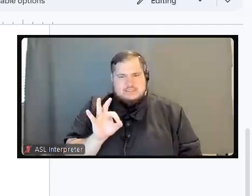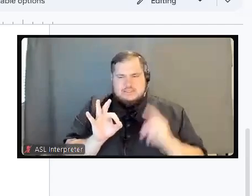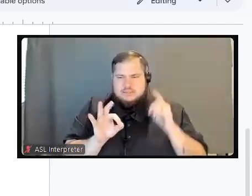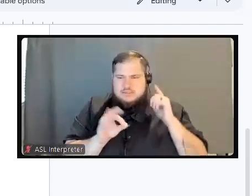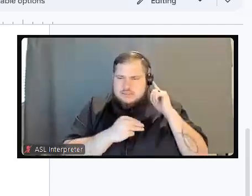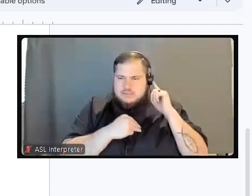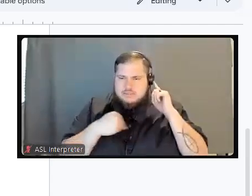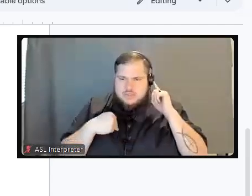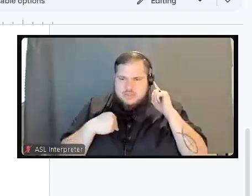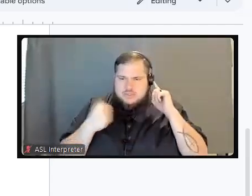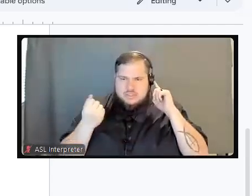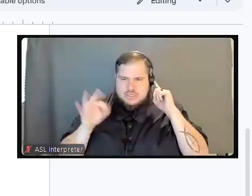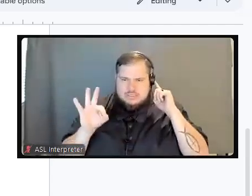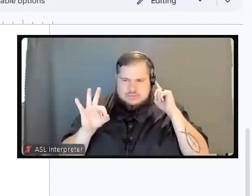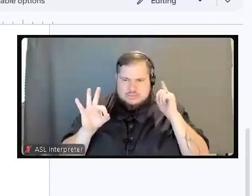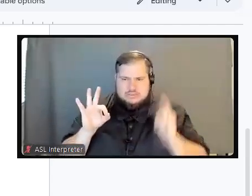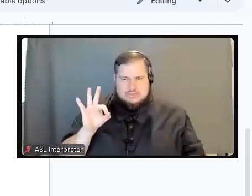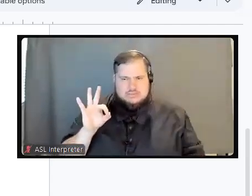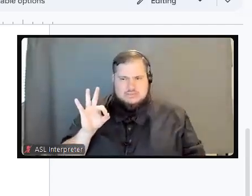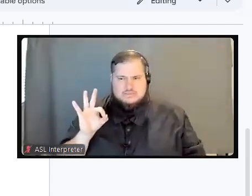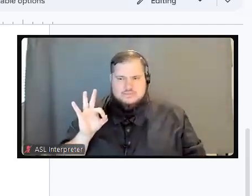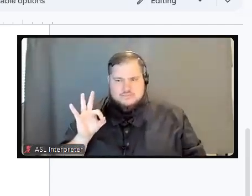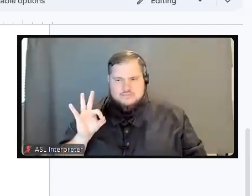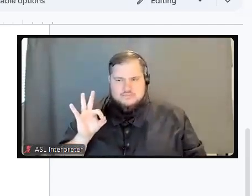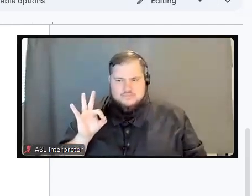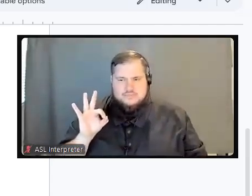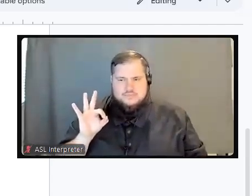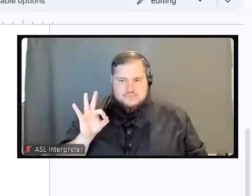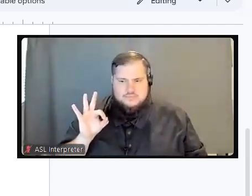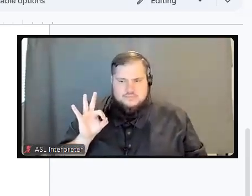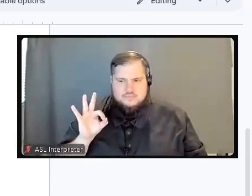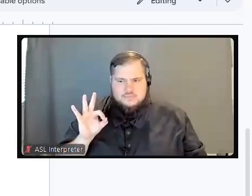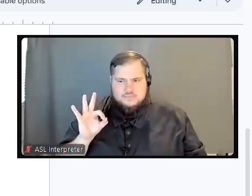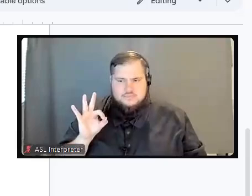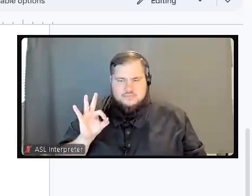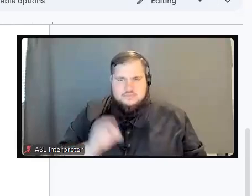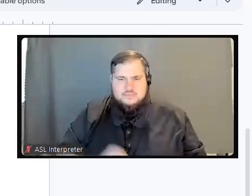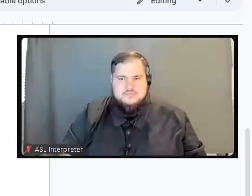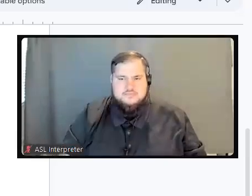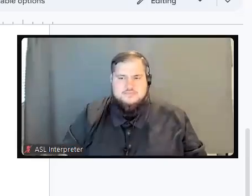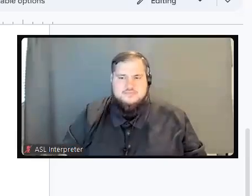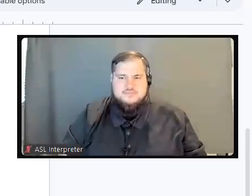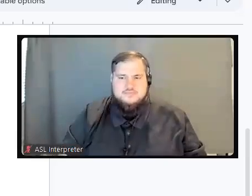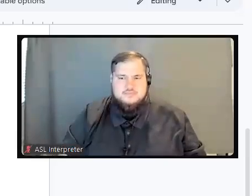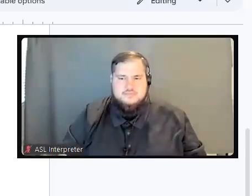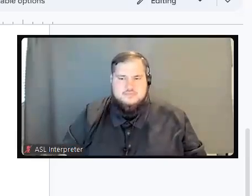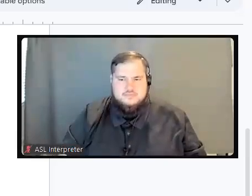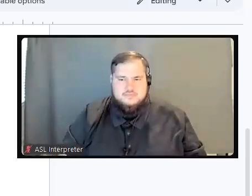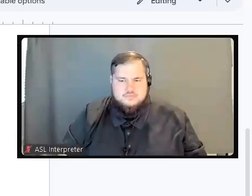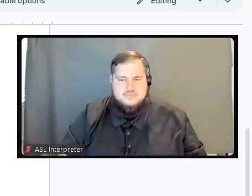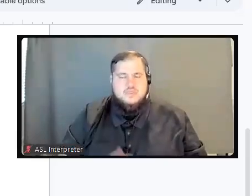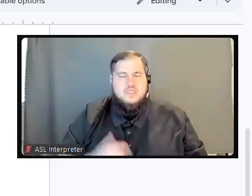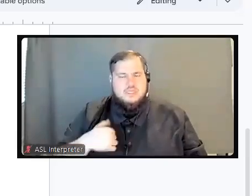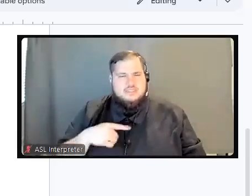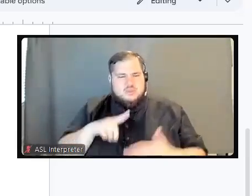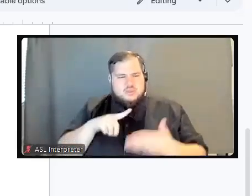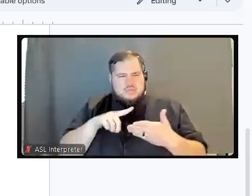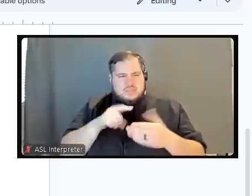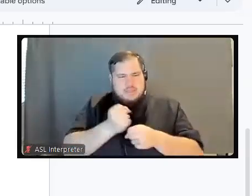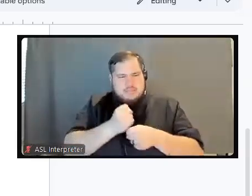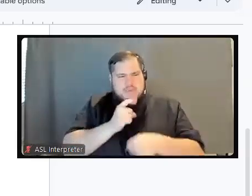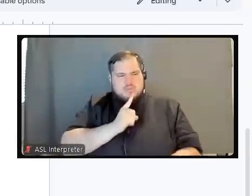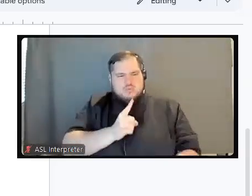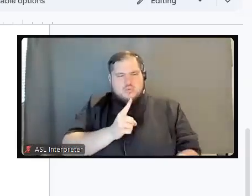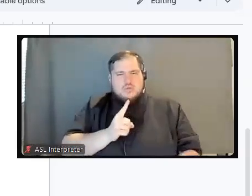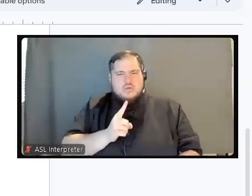bylaws for statute. So I need to just jump that on and make sure, but we want to get